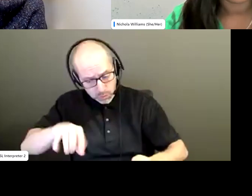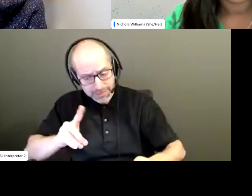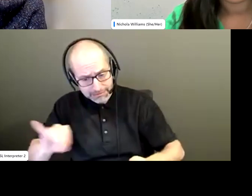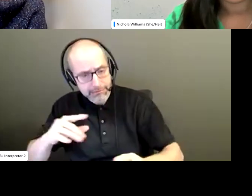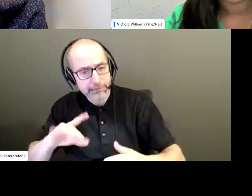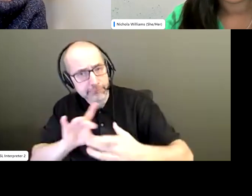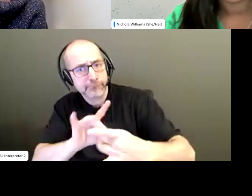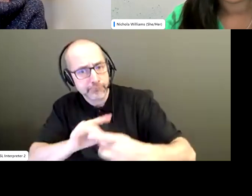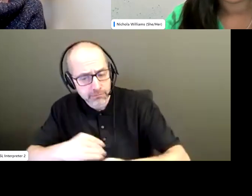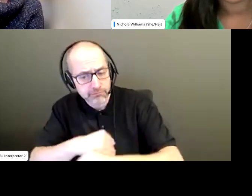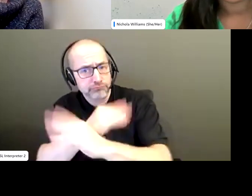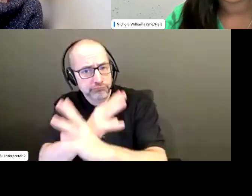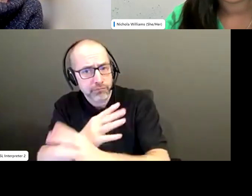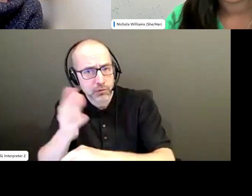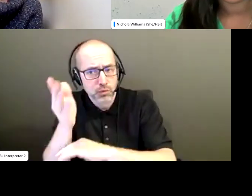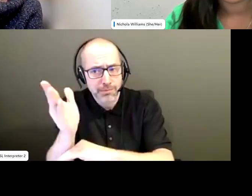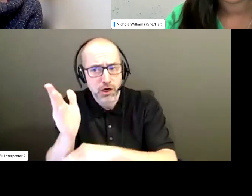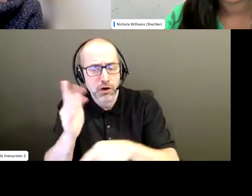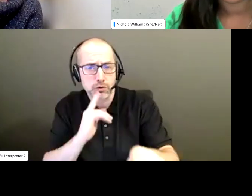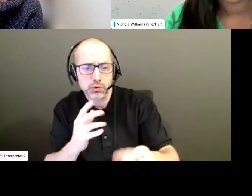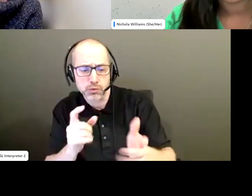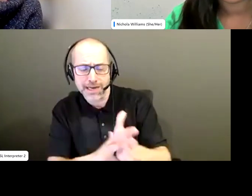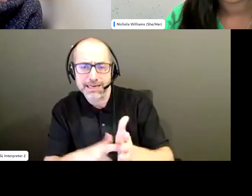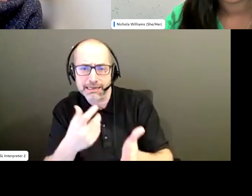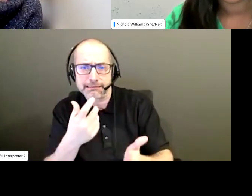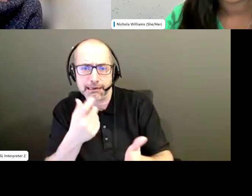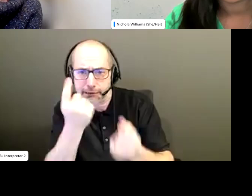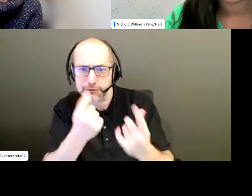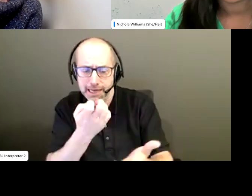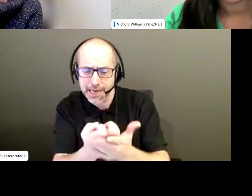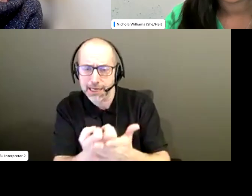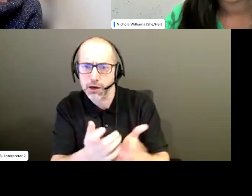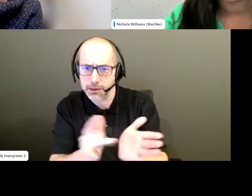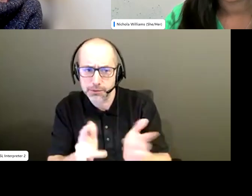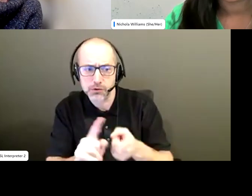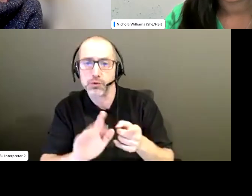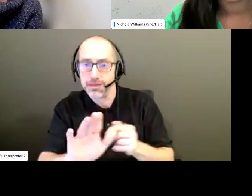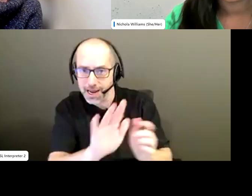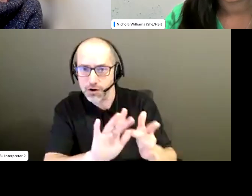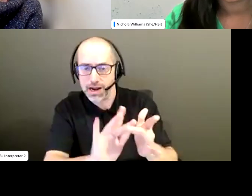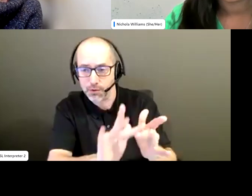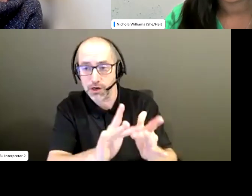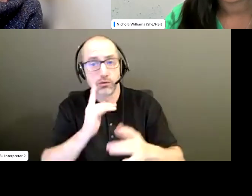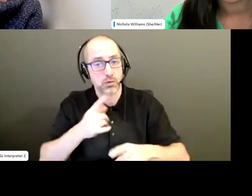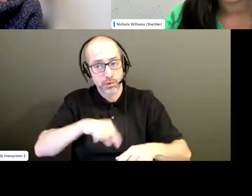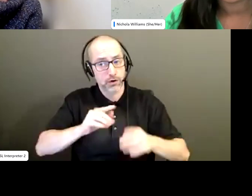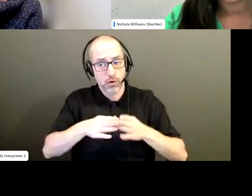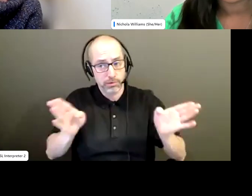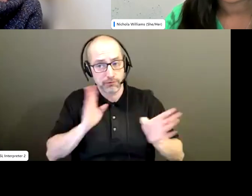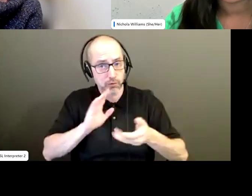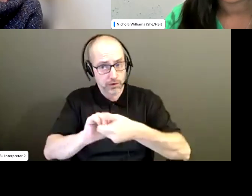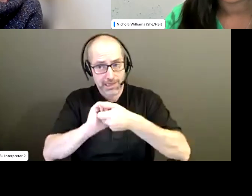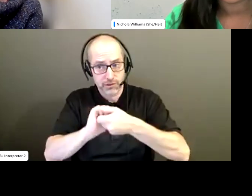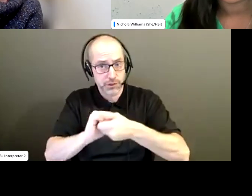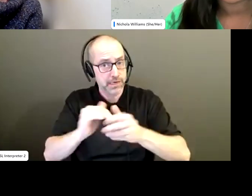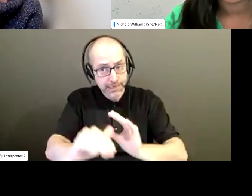and recognizing economic abuse to their network. So we're always open for collaboration. Feel free to email me if to